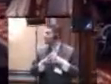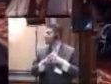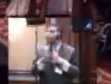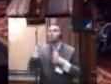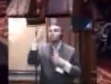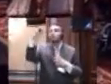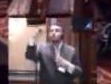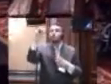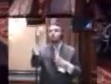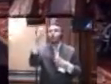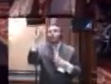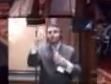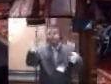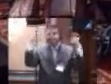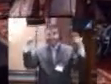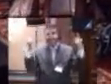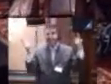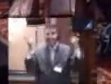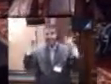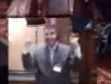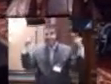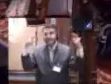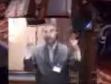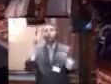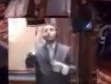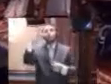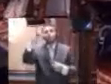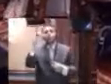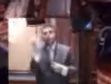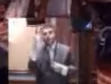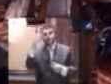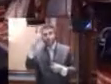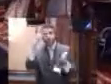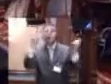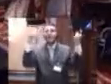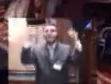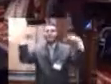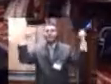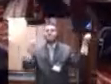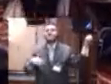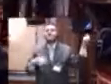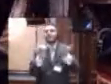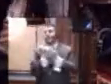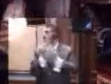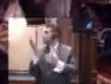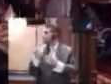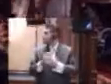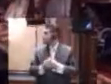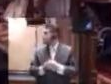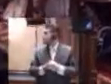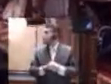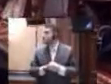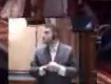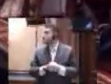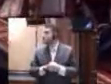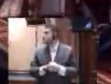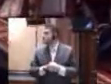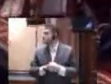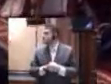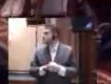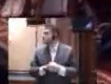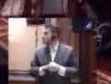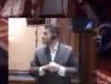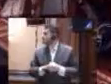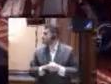Nada, agradecer a los organizadores de este evento, de este seminario. Me parece fundamental que hay esta posibilidad